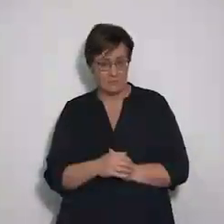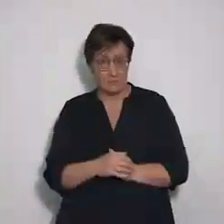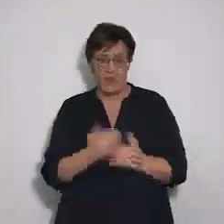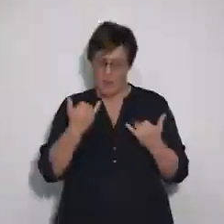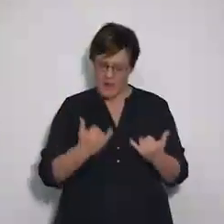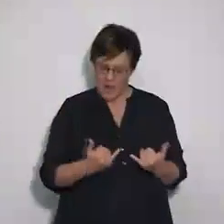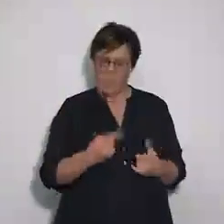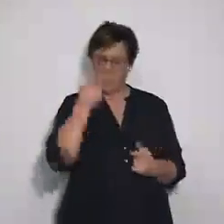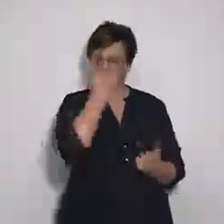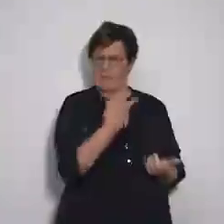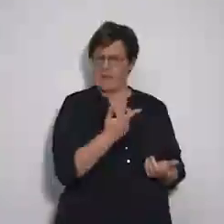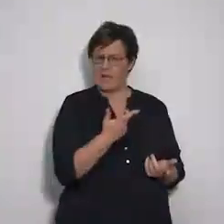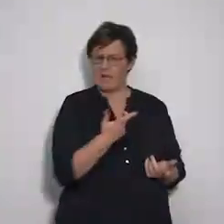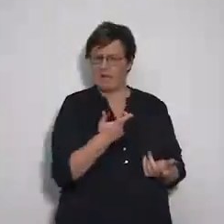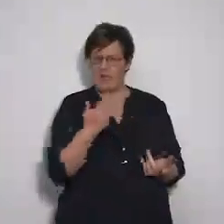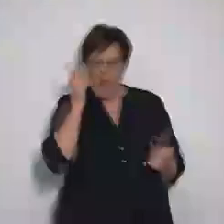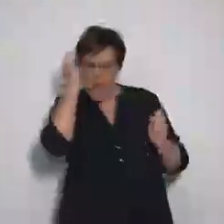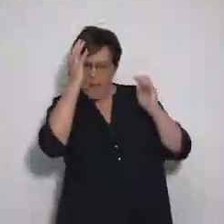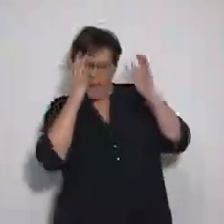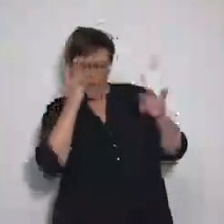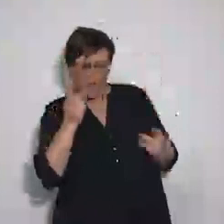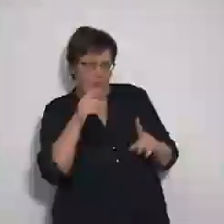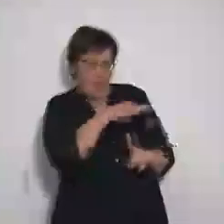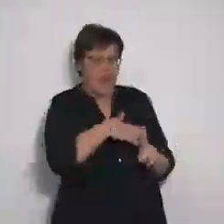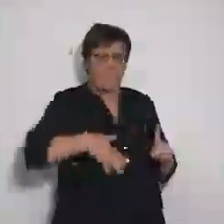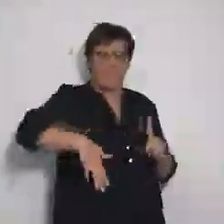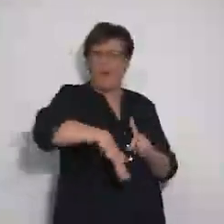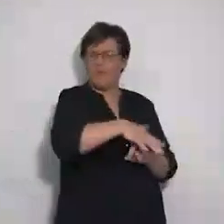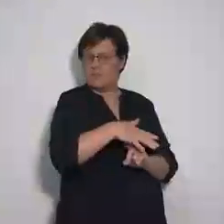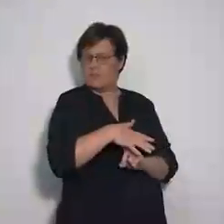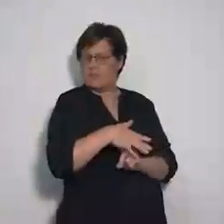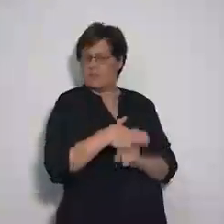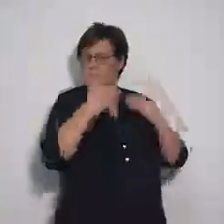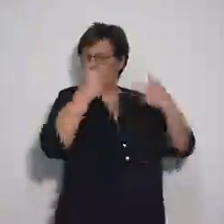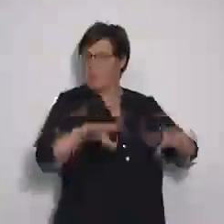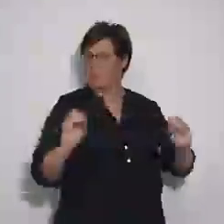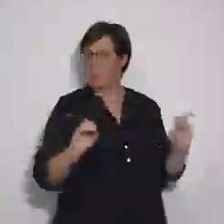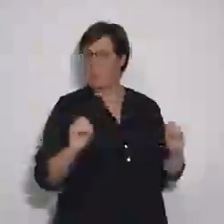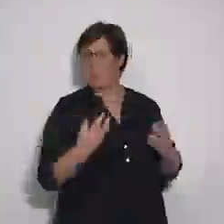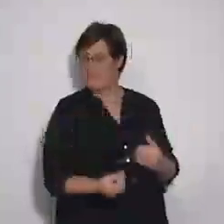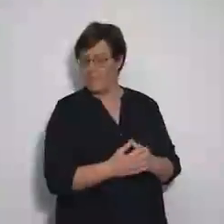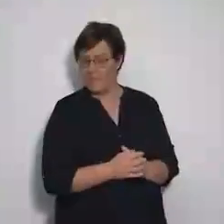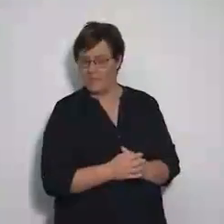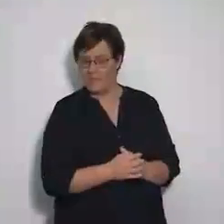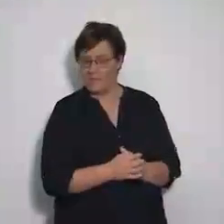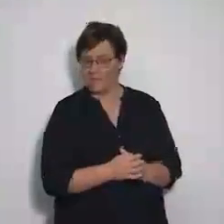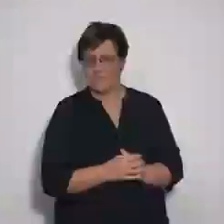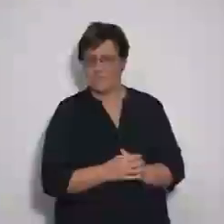So in this lesson, we've got to think, imagine an environment where there are no limiting